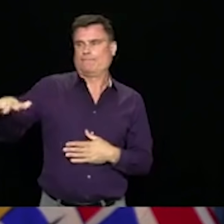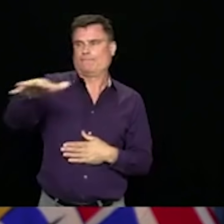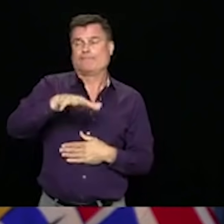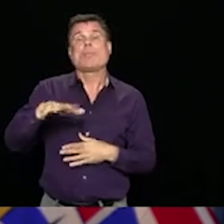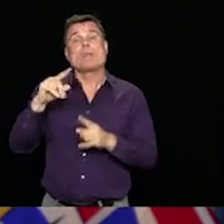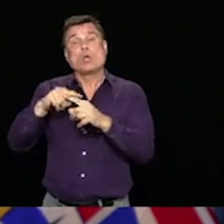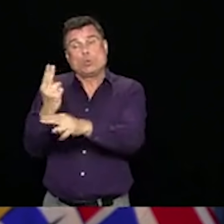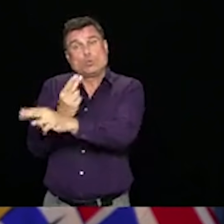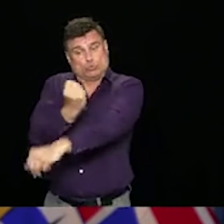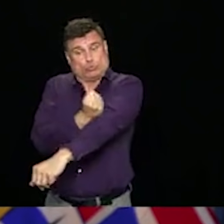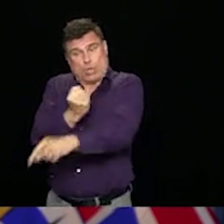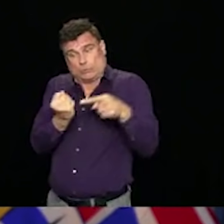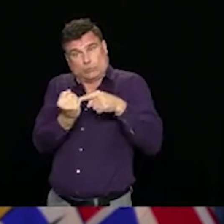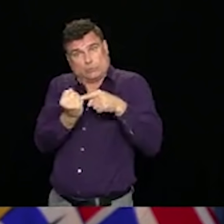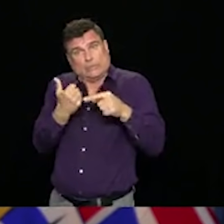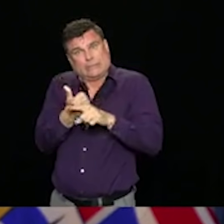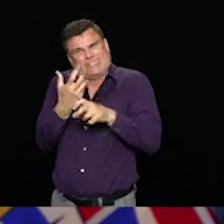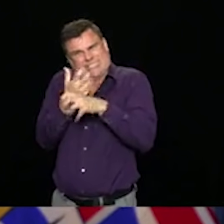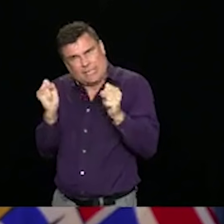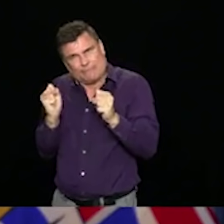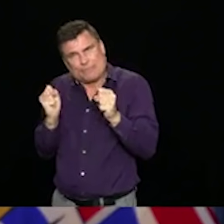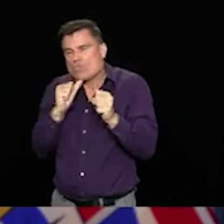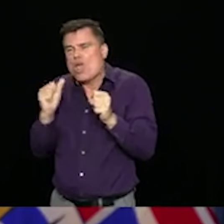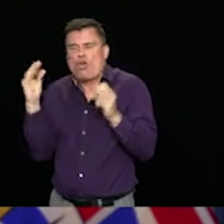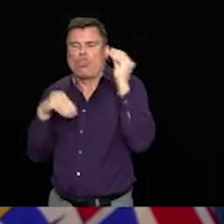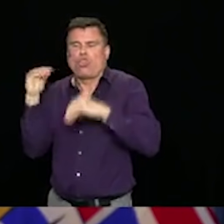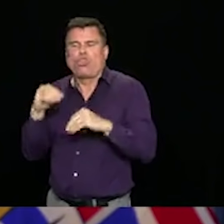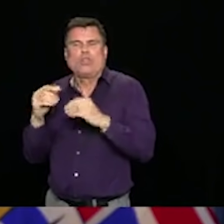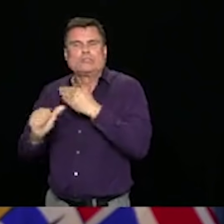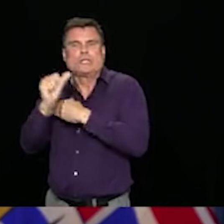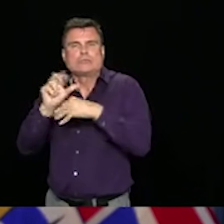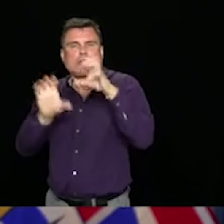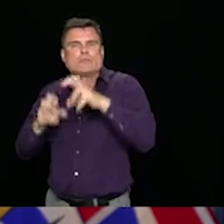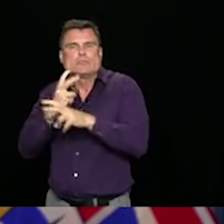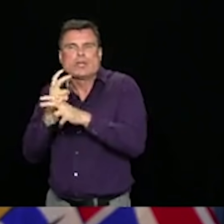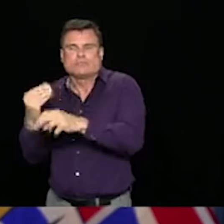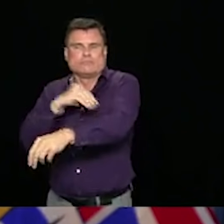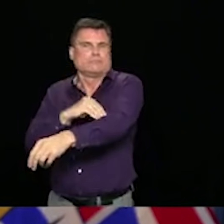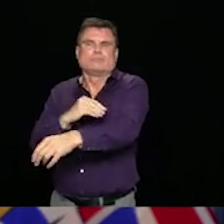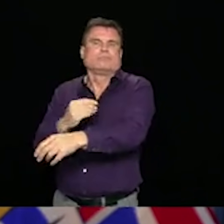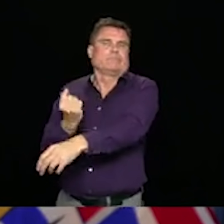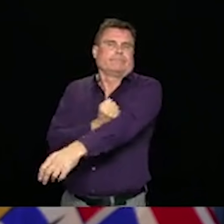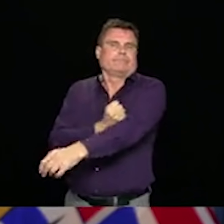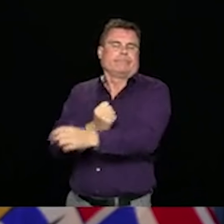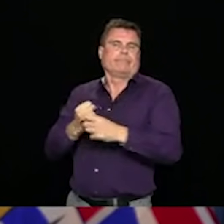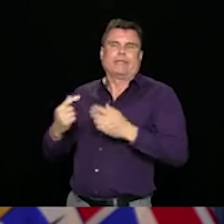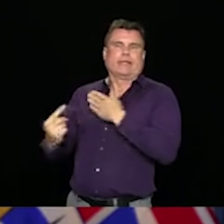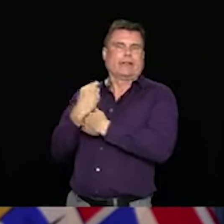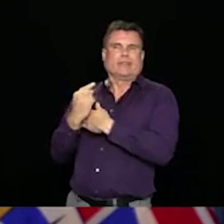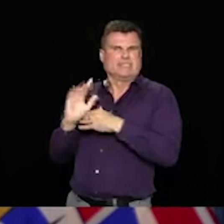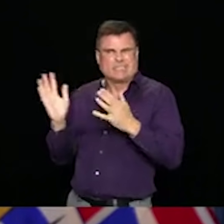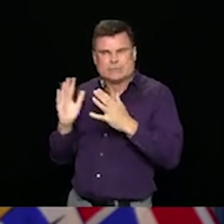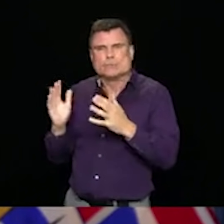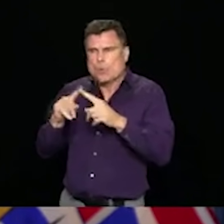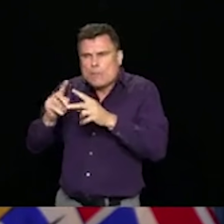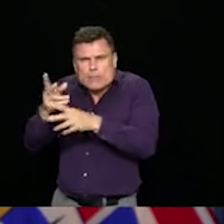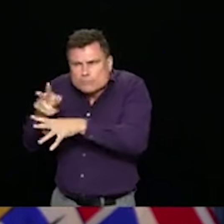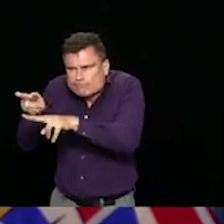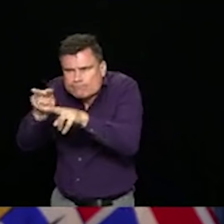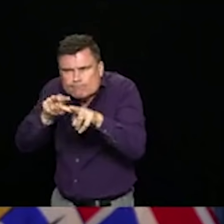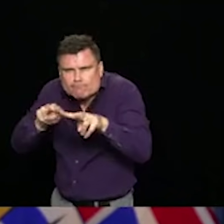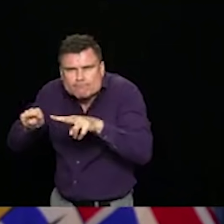We know the toxicity of the street drugs in British Columbia and across North America right now has increased. And we know that